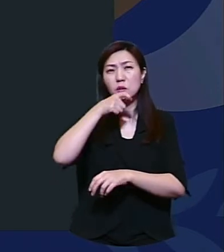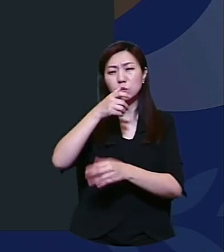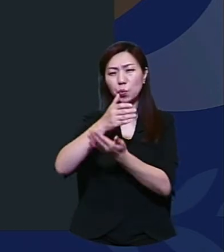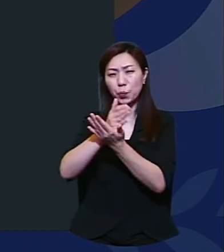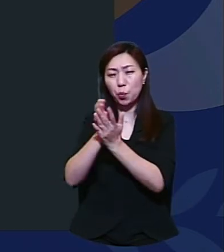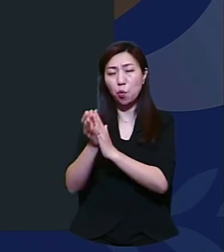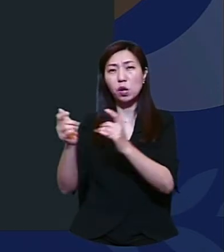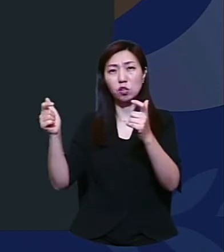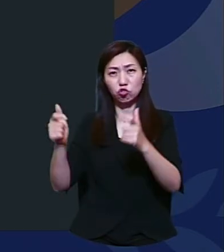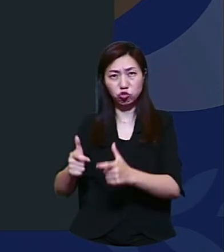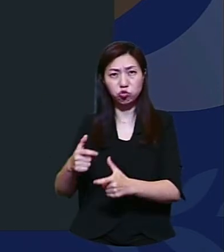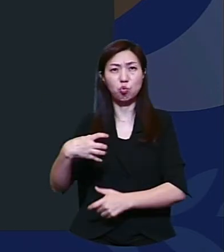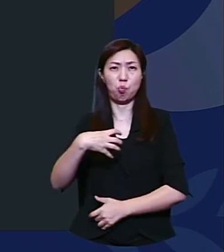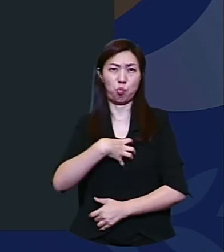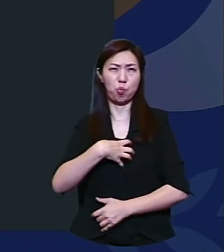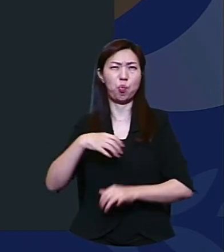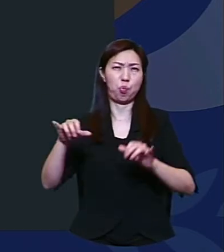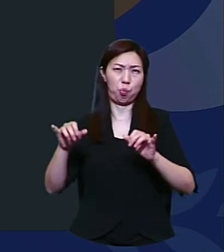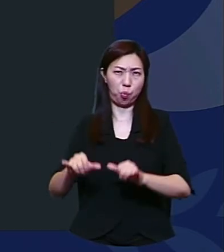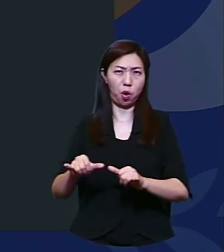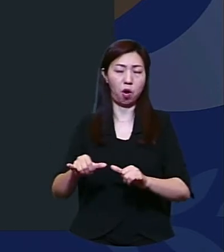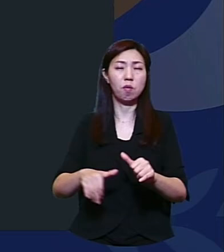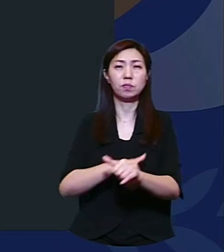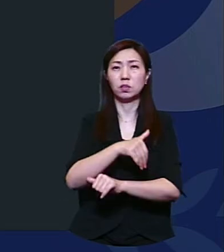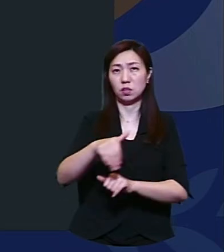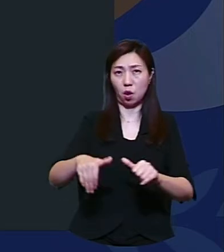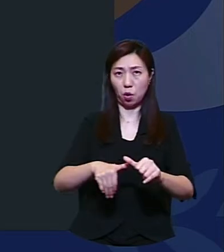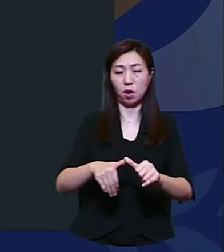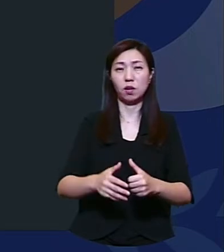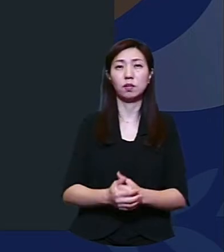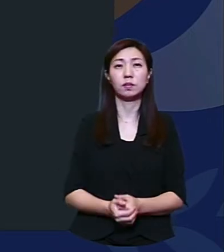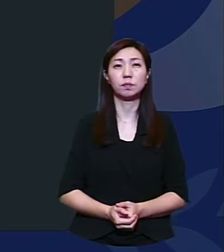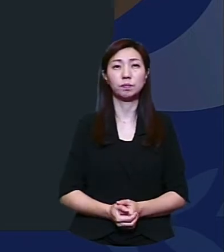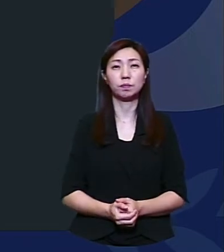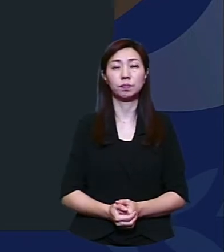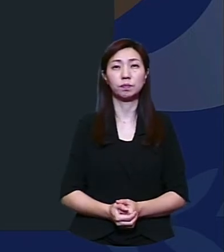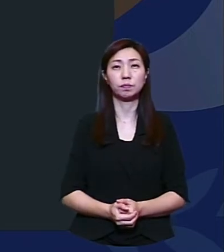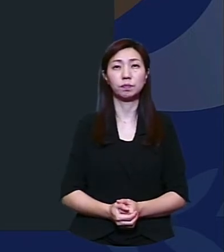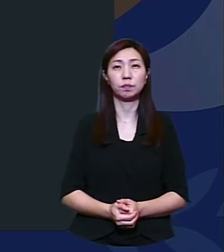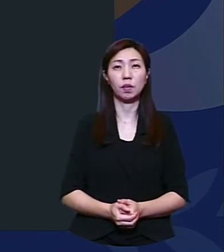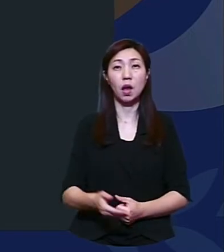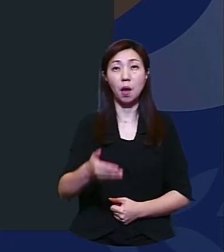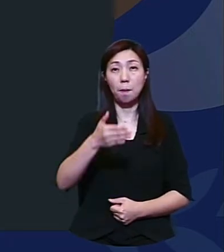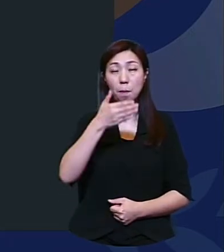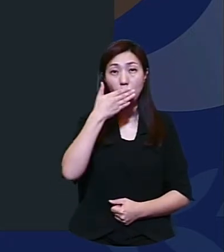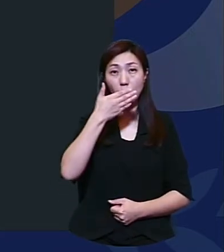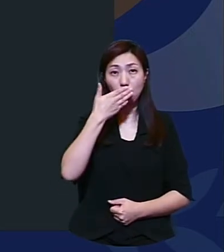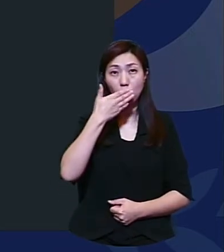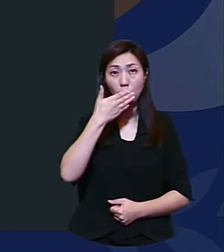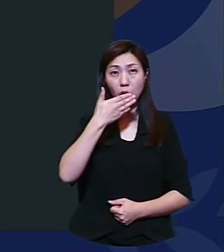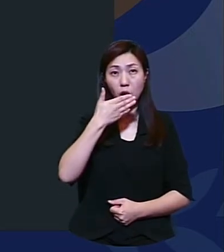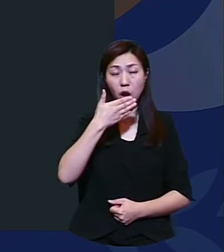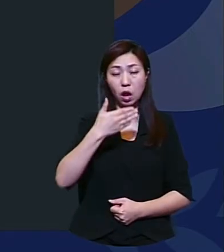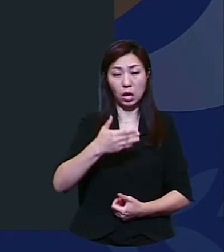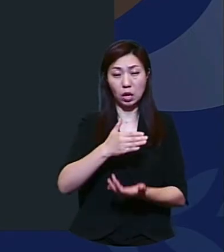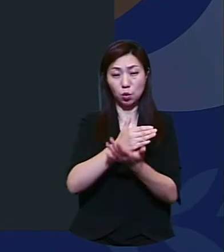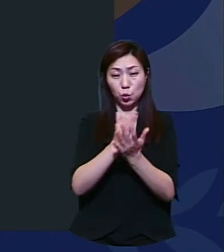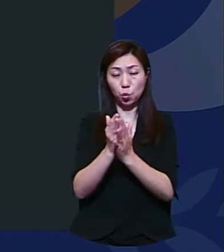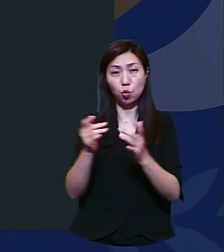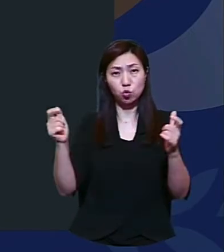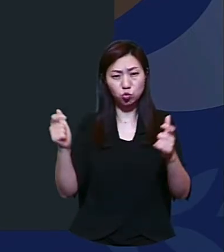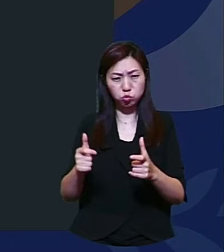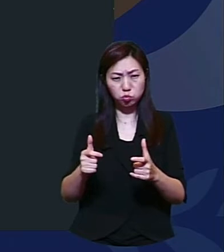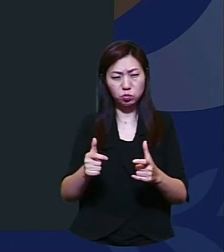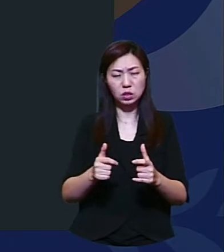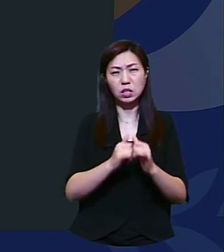is very impacting to the vulnerable country, especially the developing country, and according